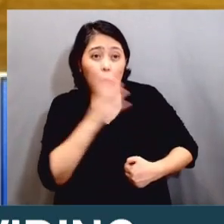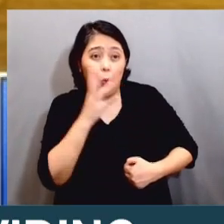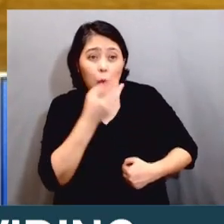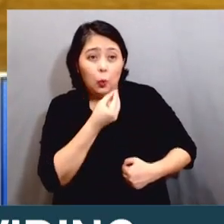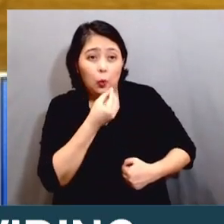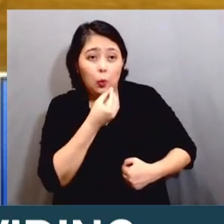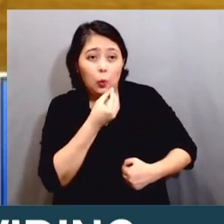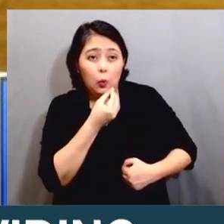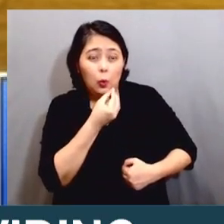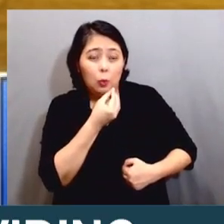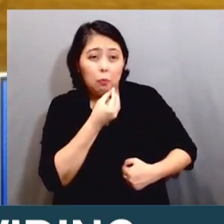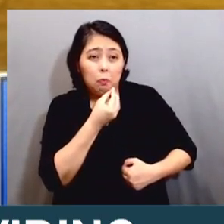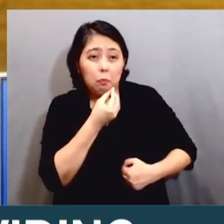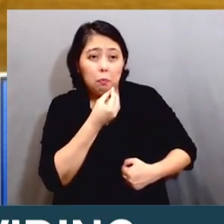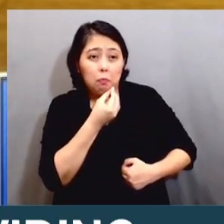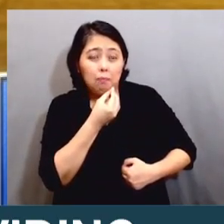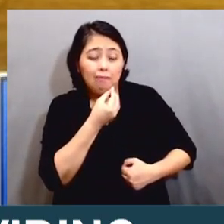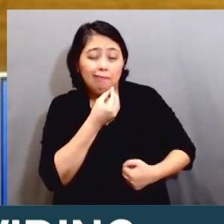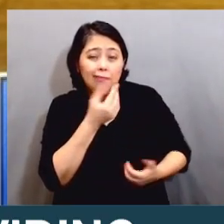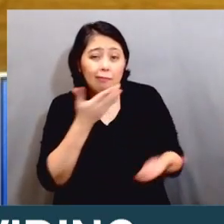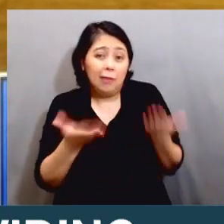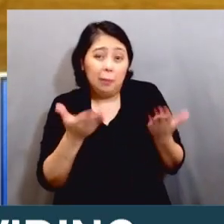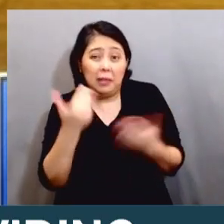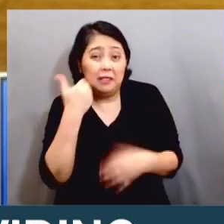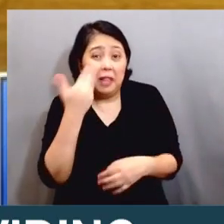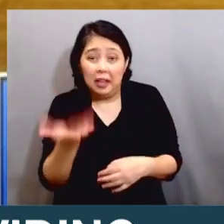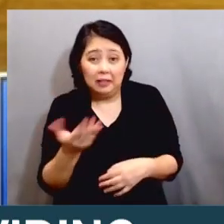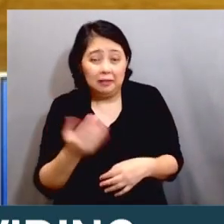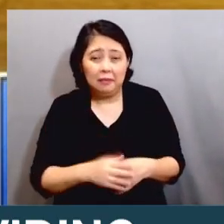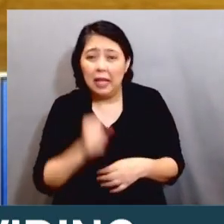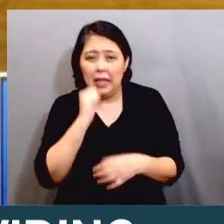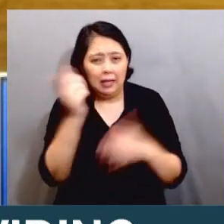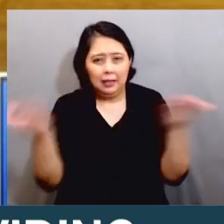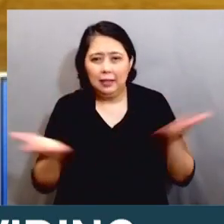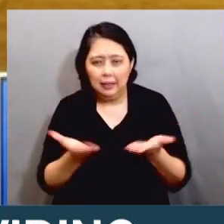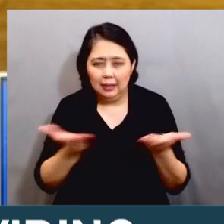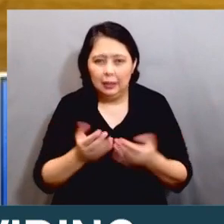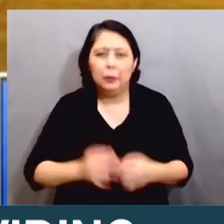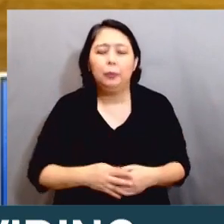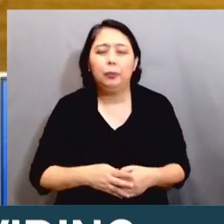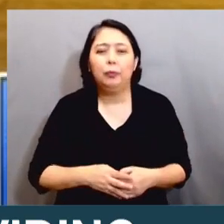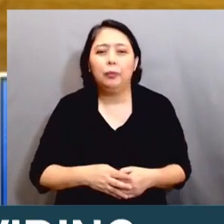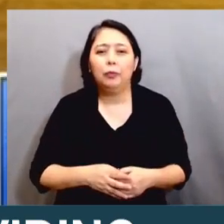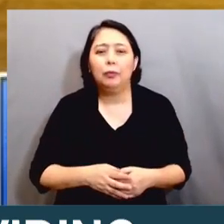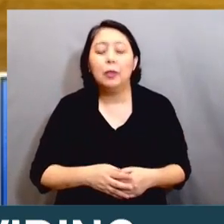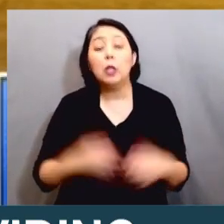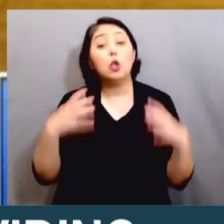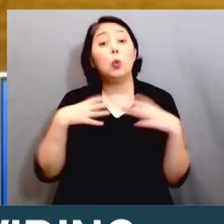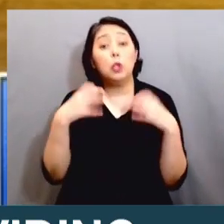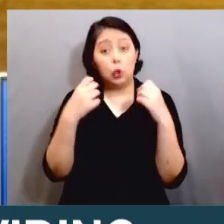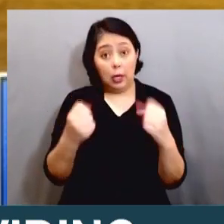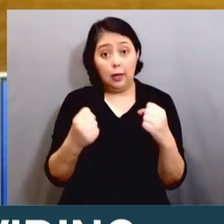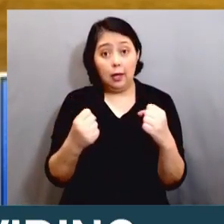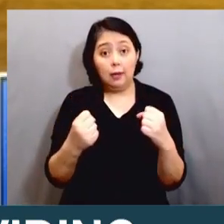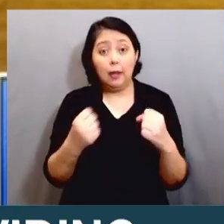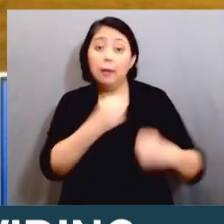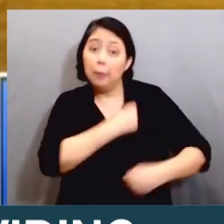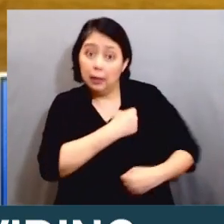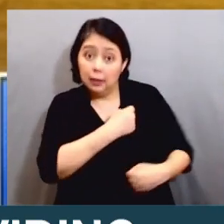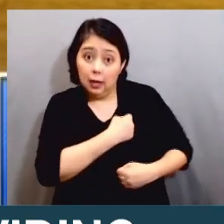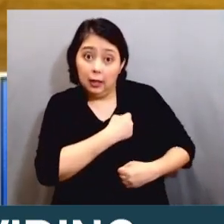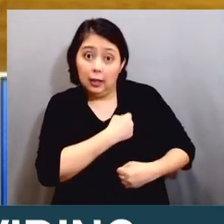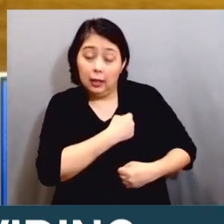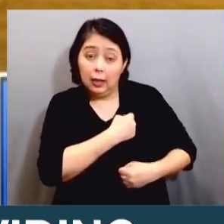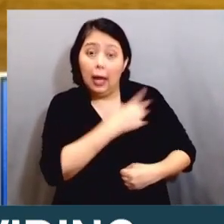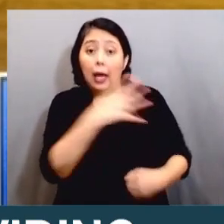be in their company. We do not only strengthen our military and police institution, we also inspire